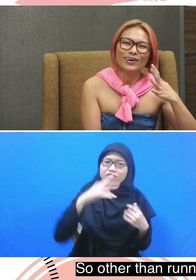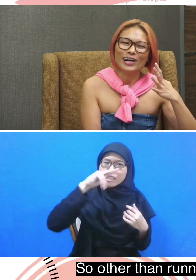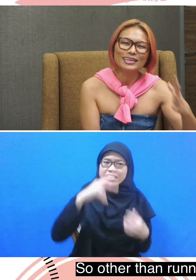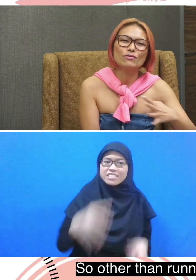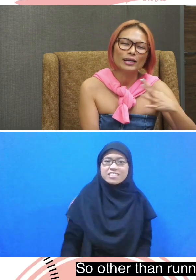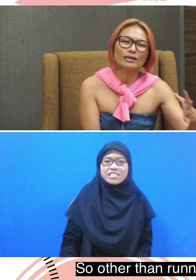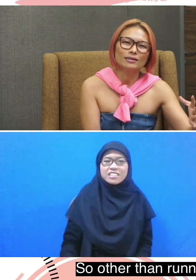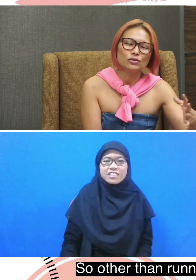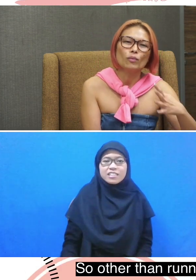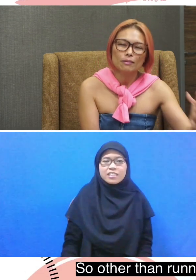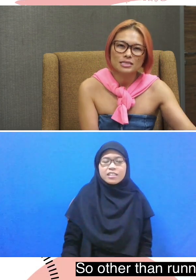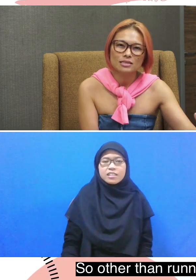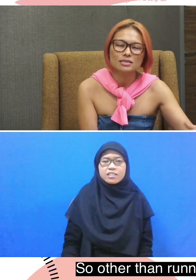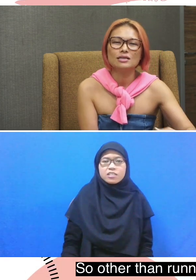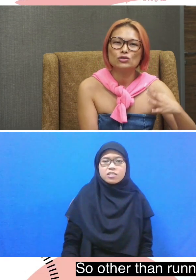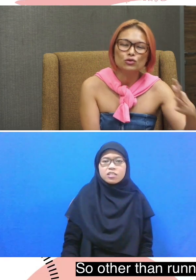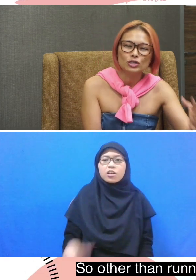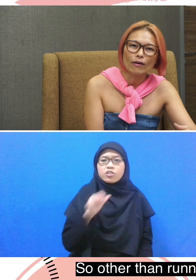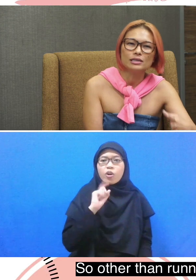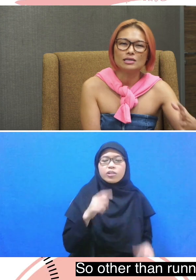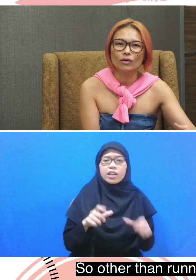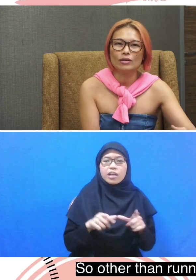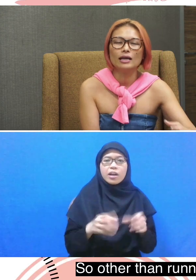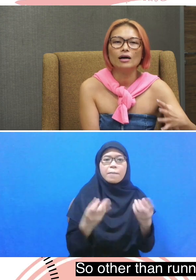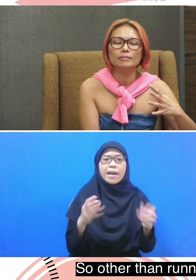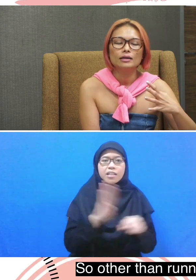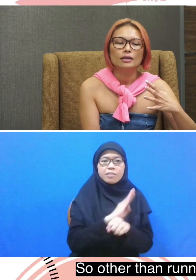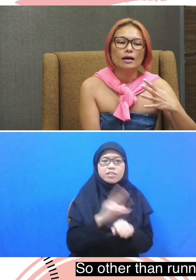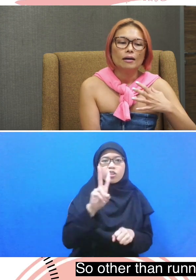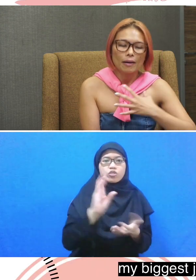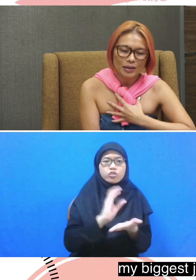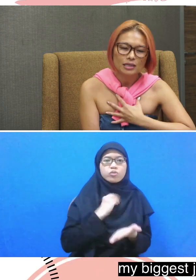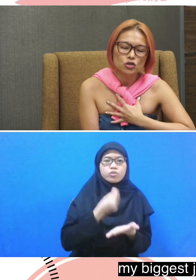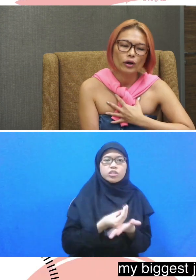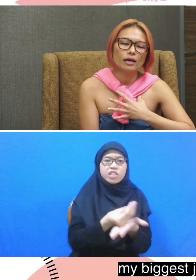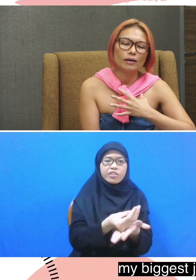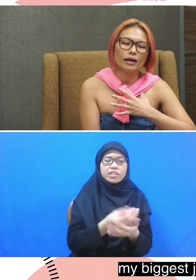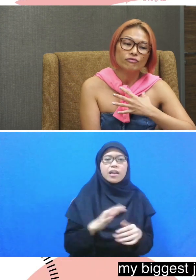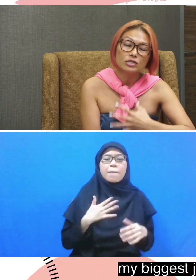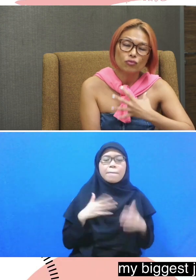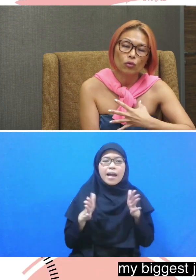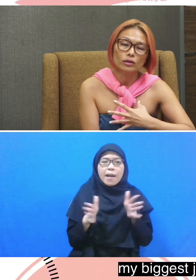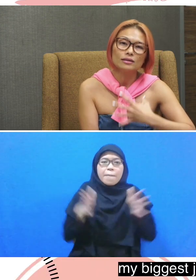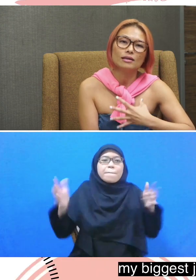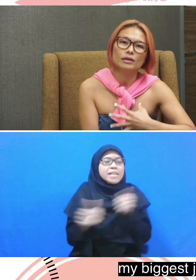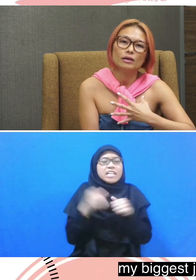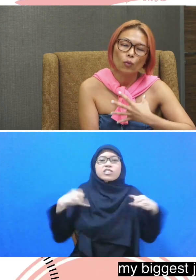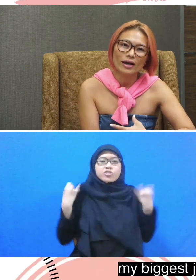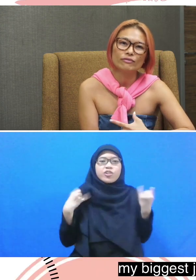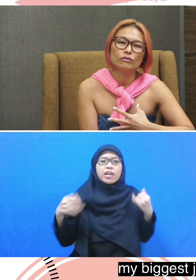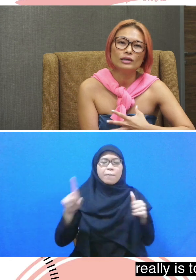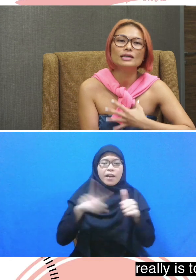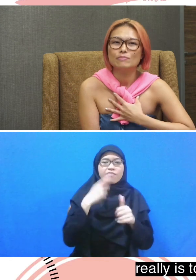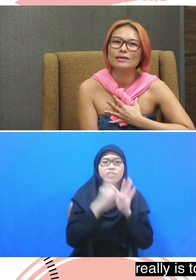instead, other than running so many businesses, two charities and all that, my biggest joy and my first role, other than being a